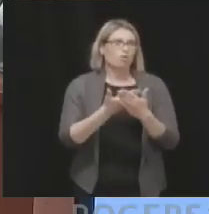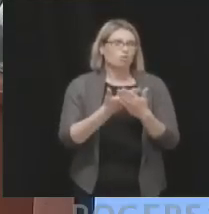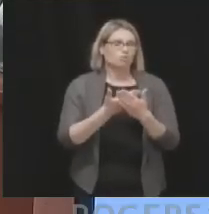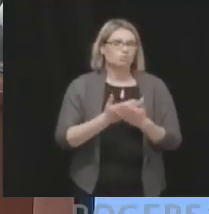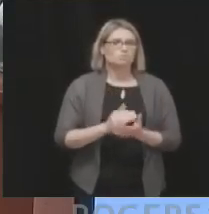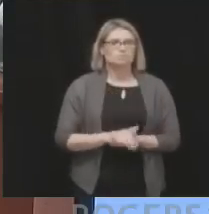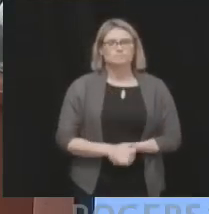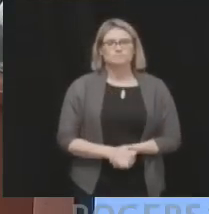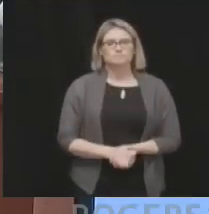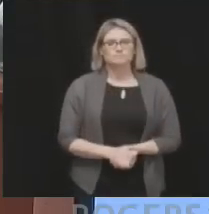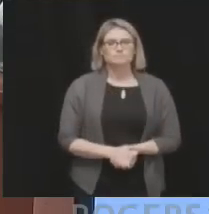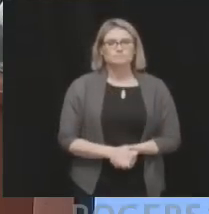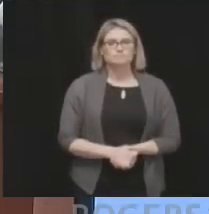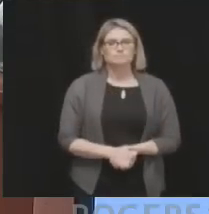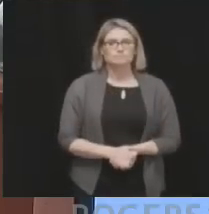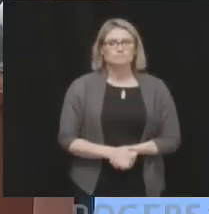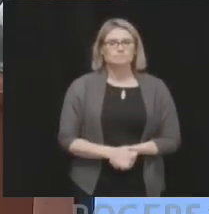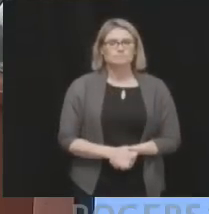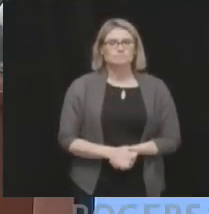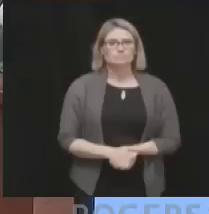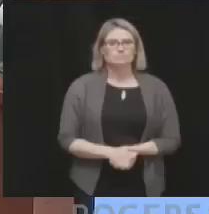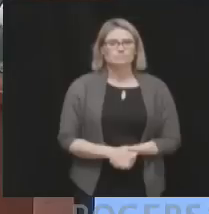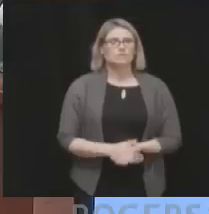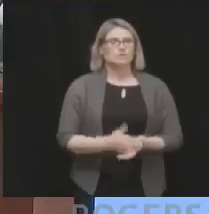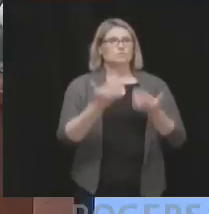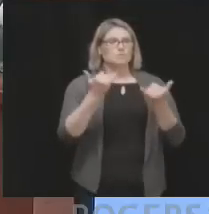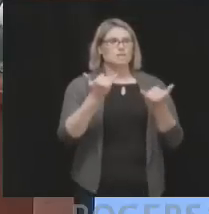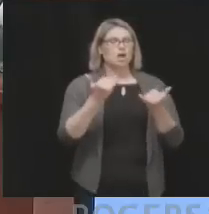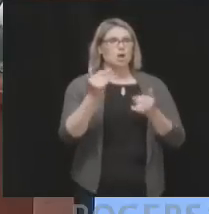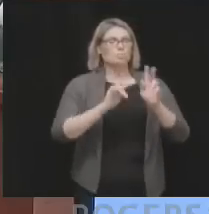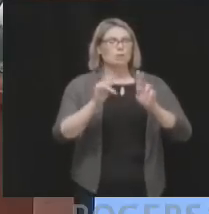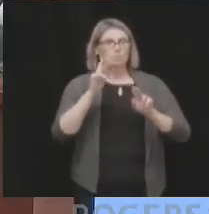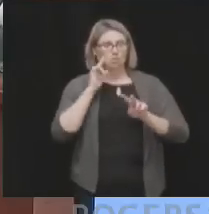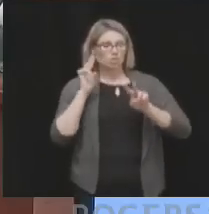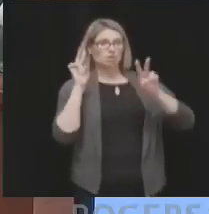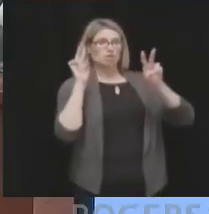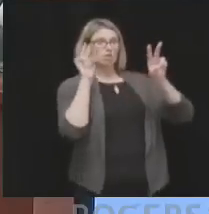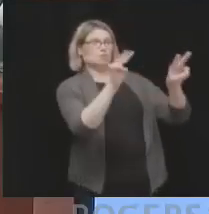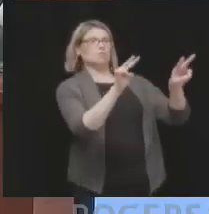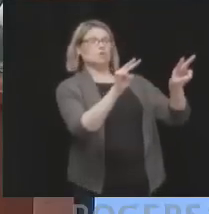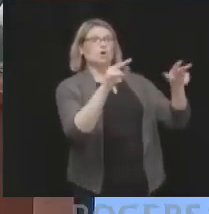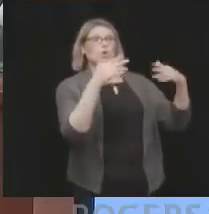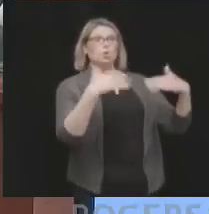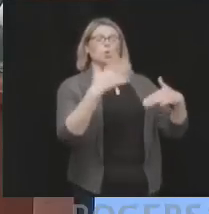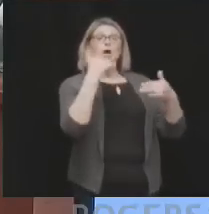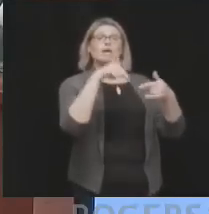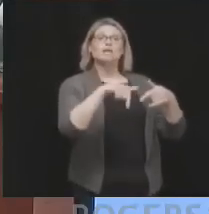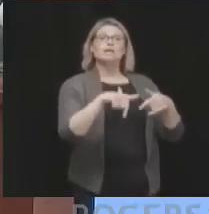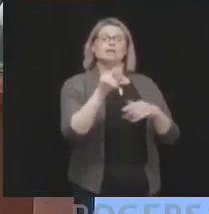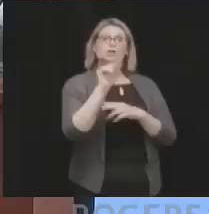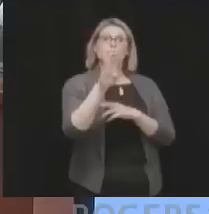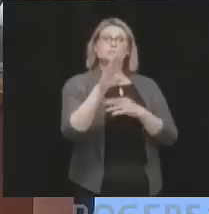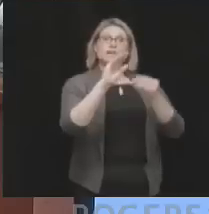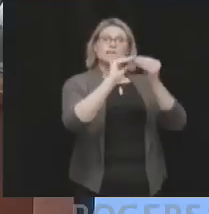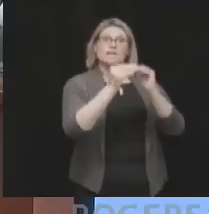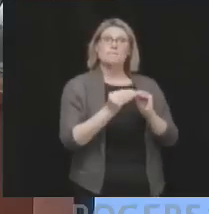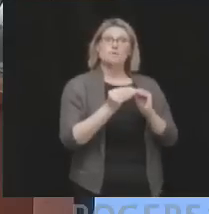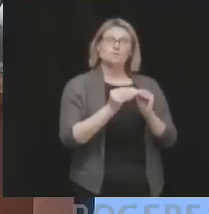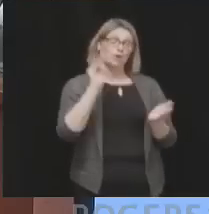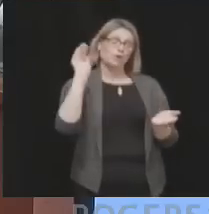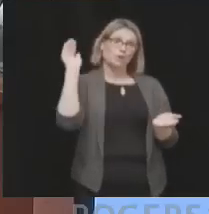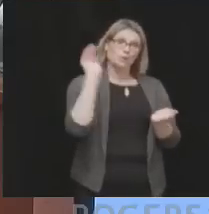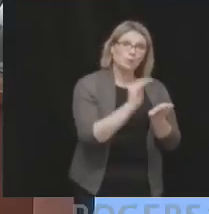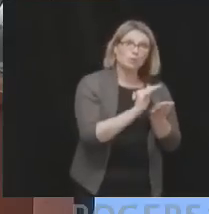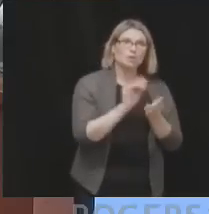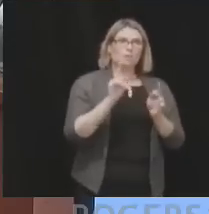America, we're certainly ahead of the pack. Across North America. That is incredible. I think it's based on the